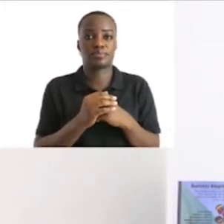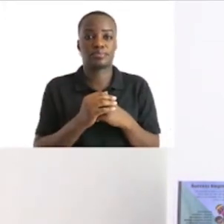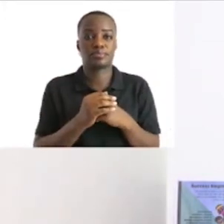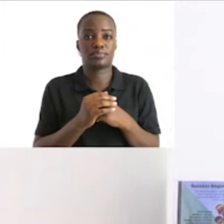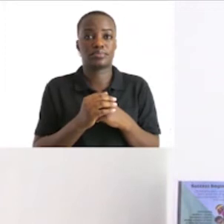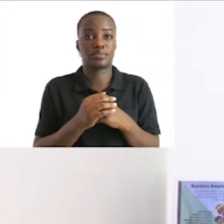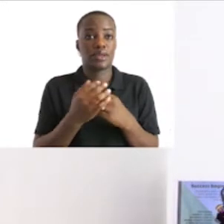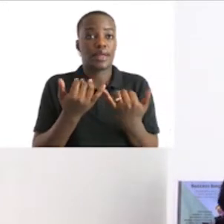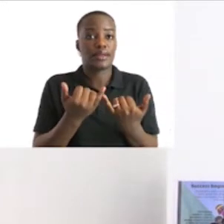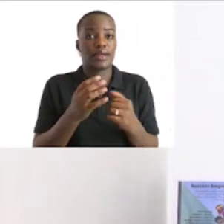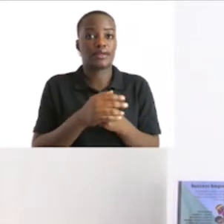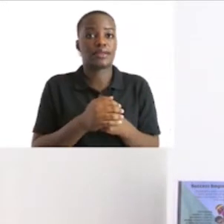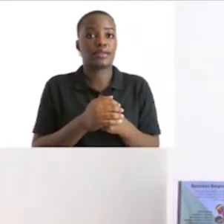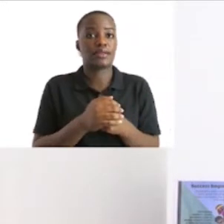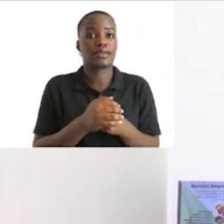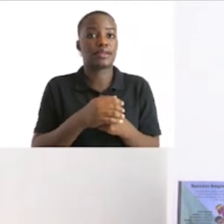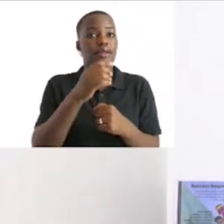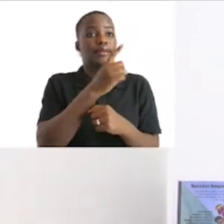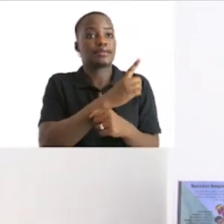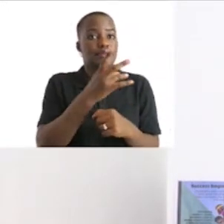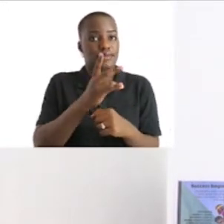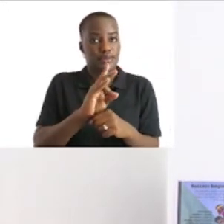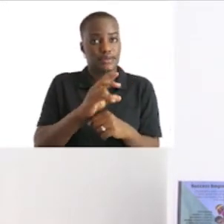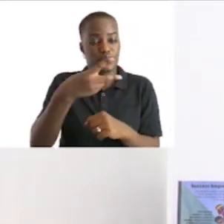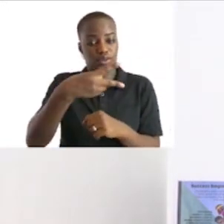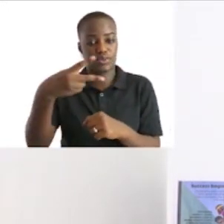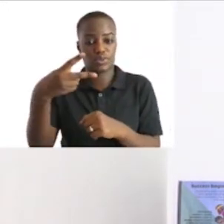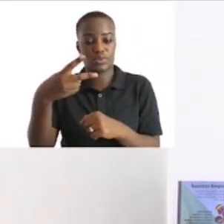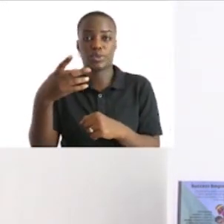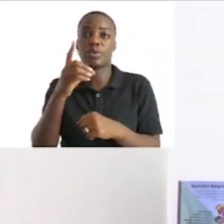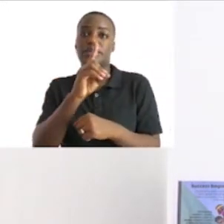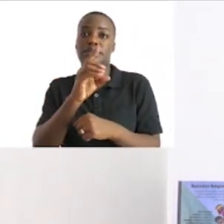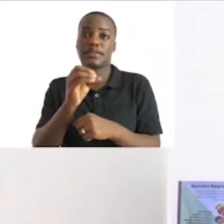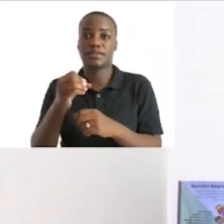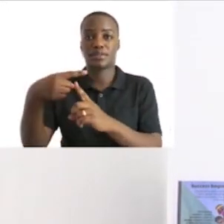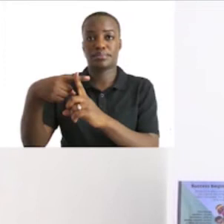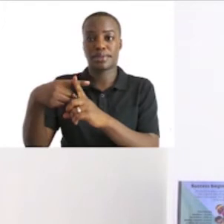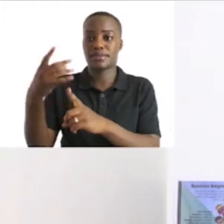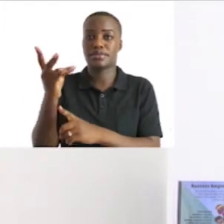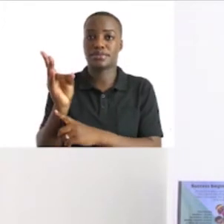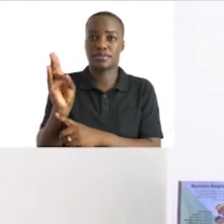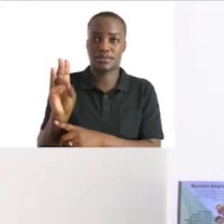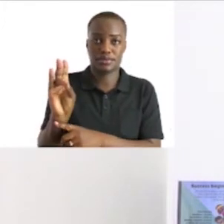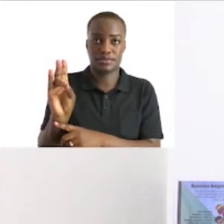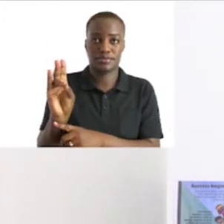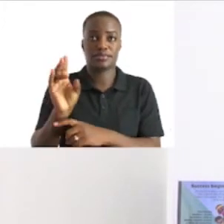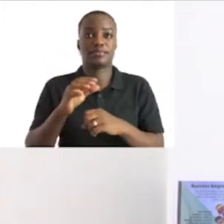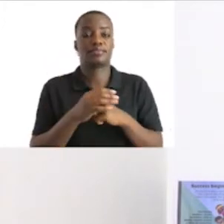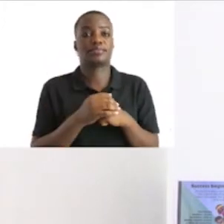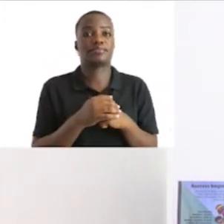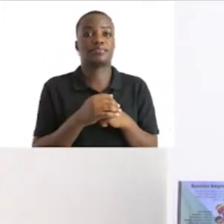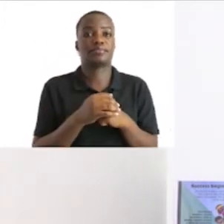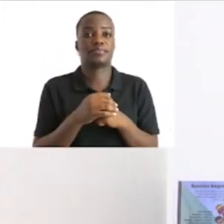Now our sum says 17 equals 10 plus